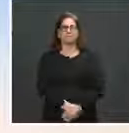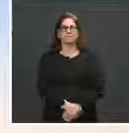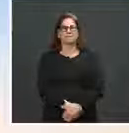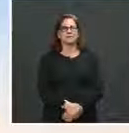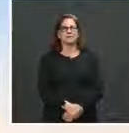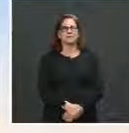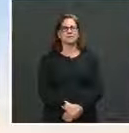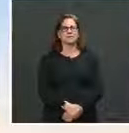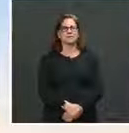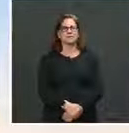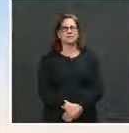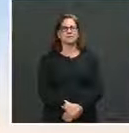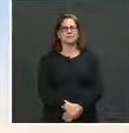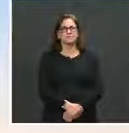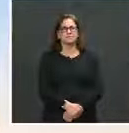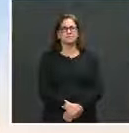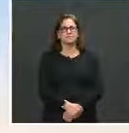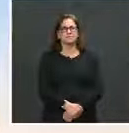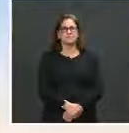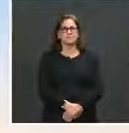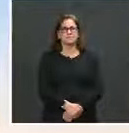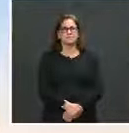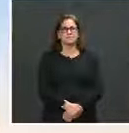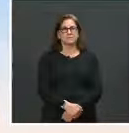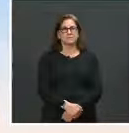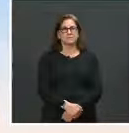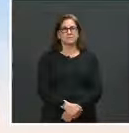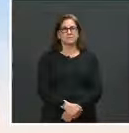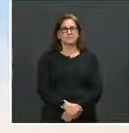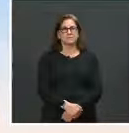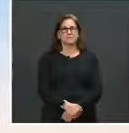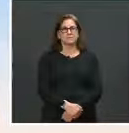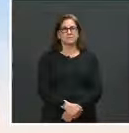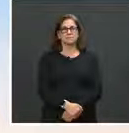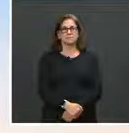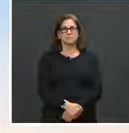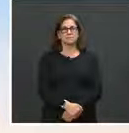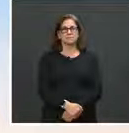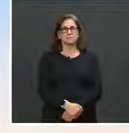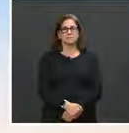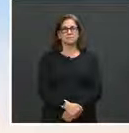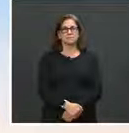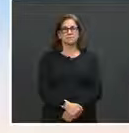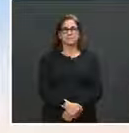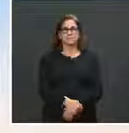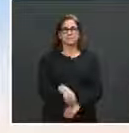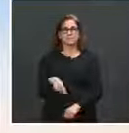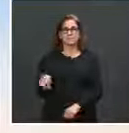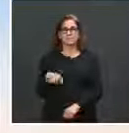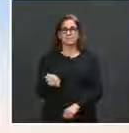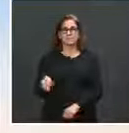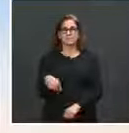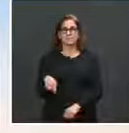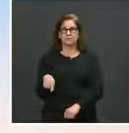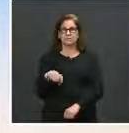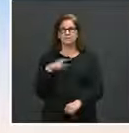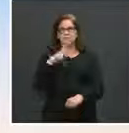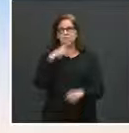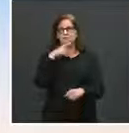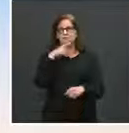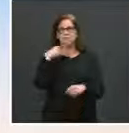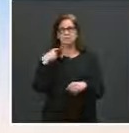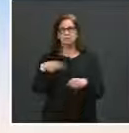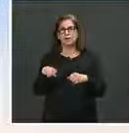sanctions coming this week? Coming this week. Yes. How about next week? I'm not going to rule out